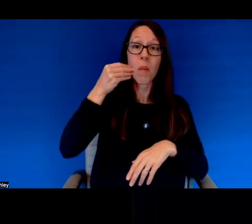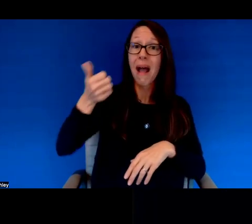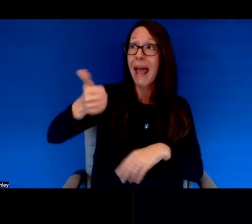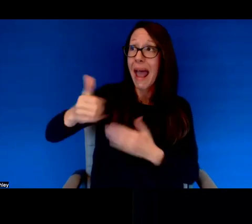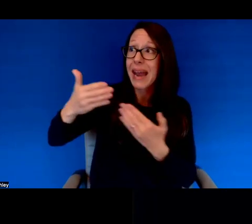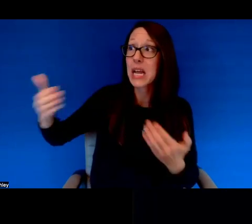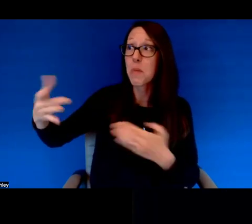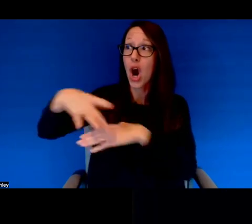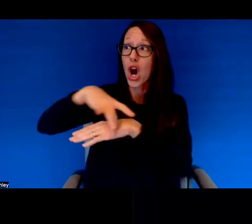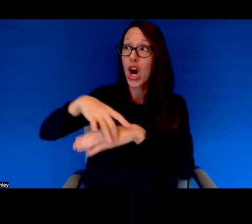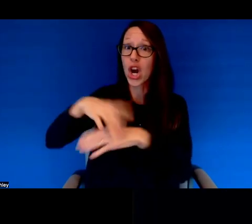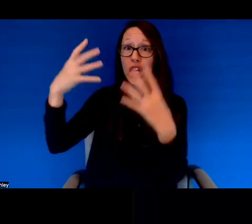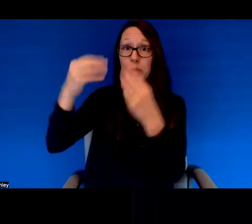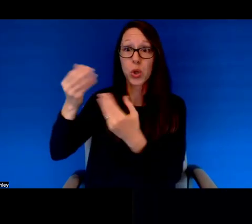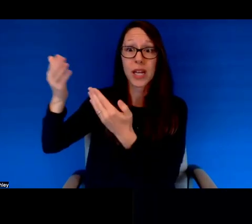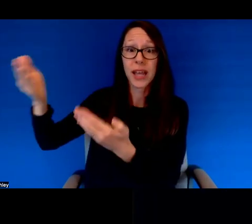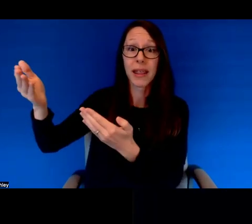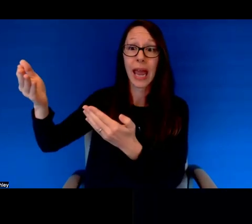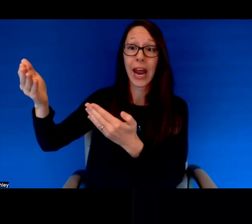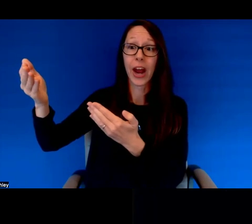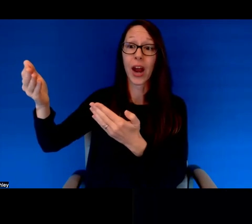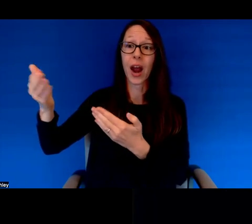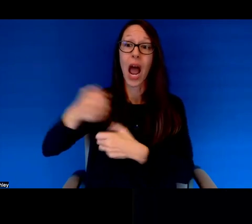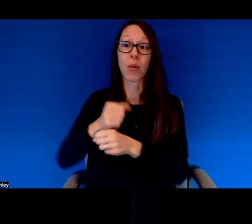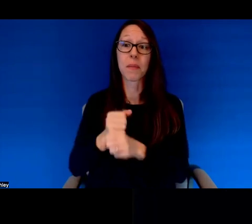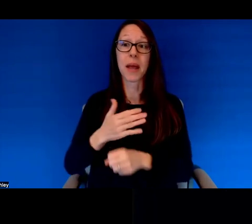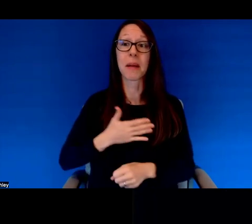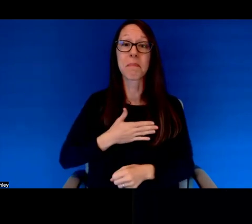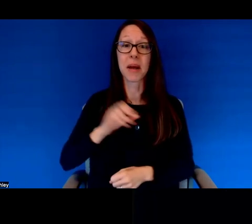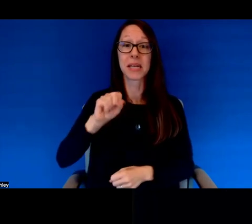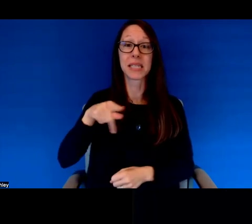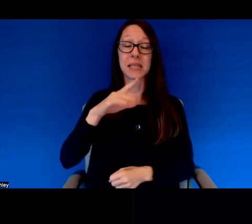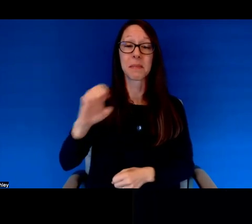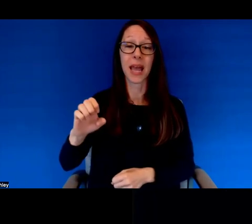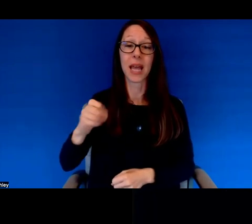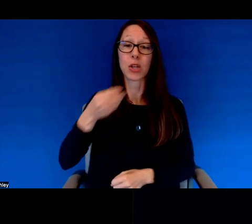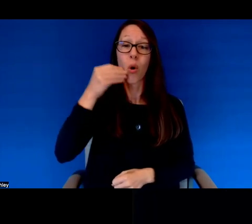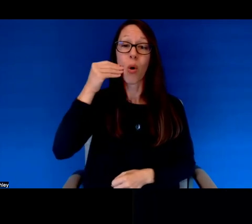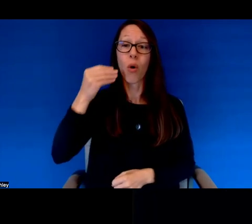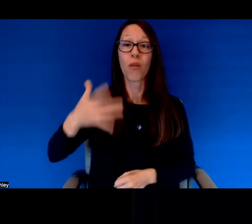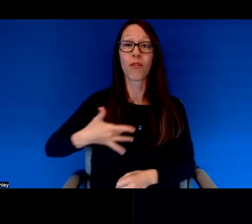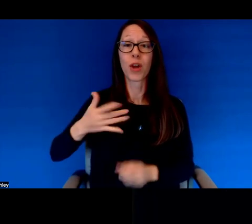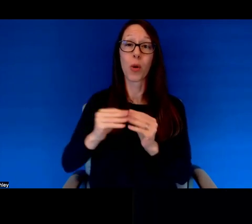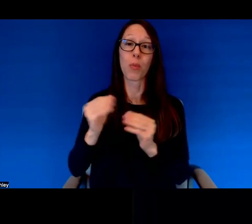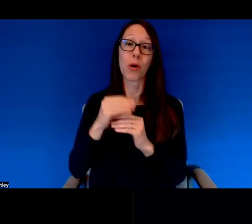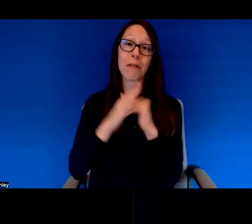piece of Earth's beauty with me would just make my space home feel a little bit cozier.